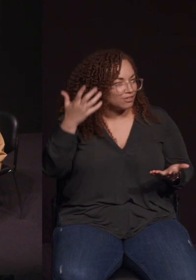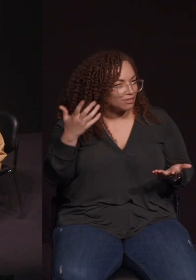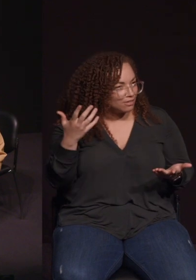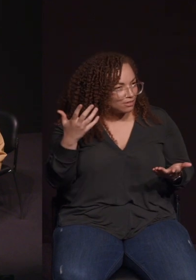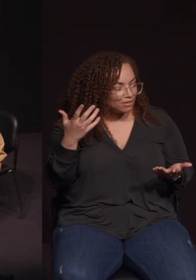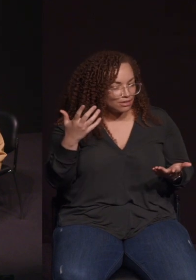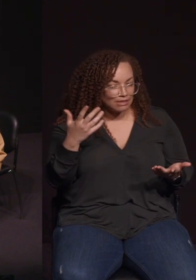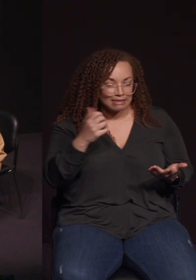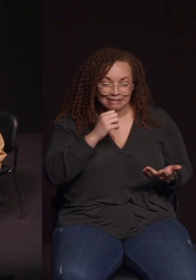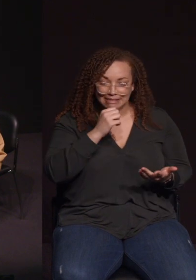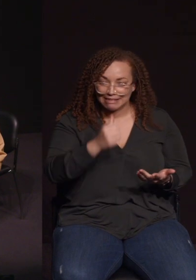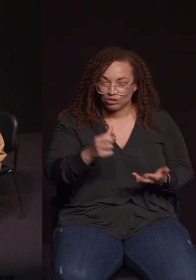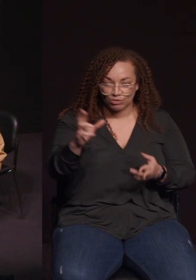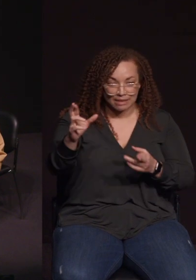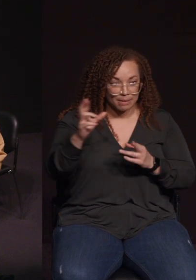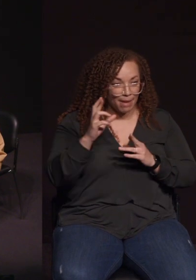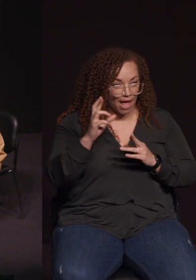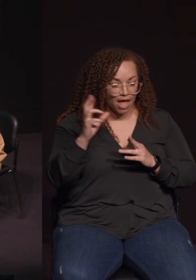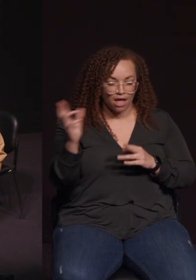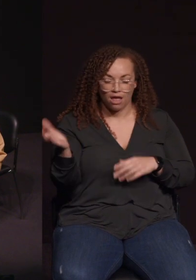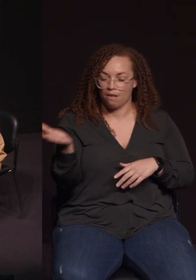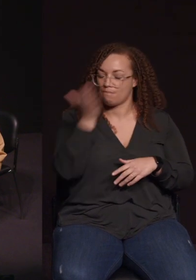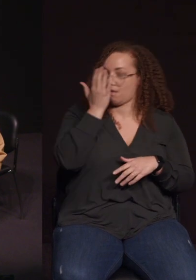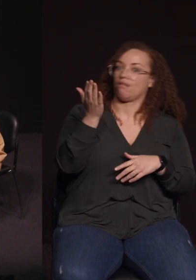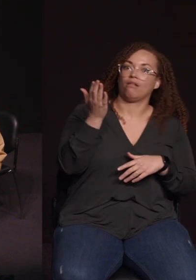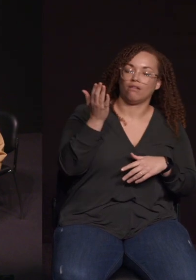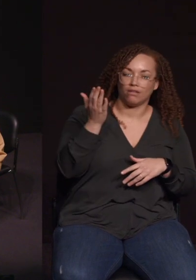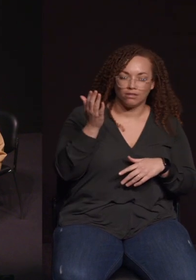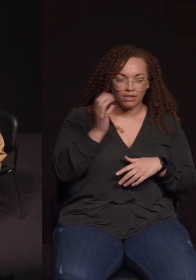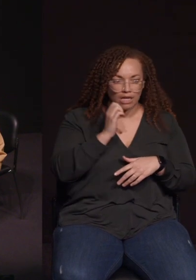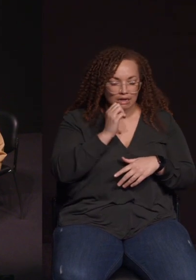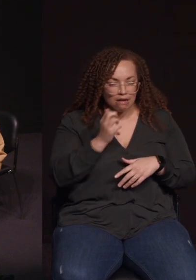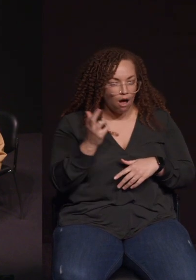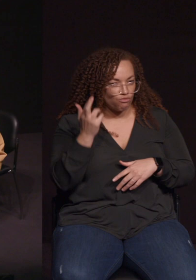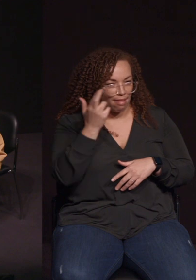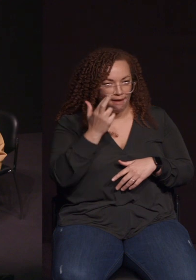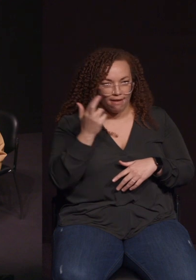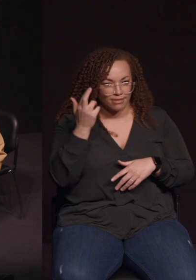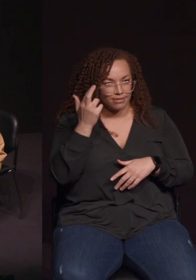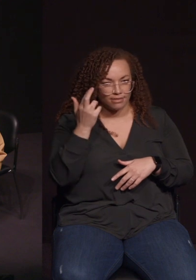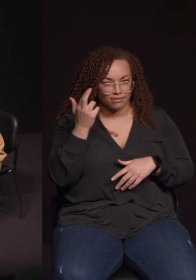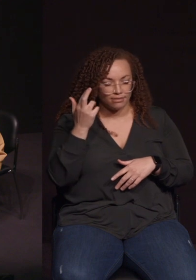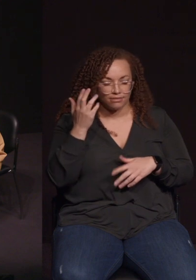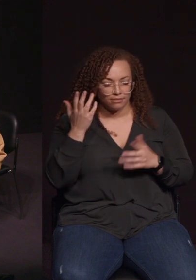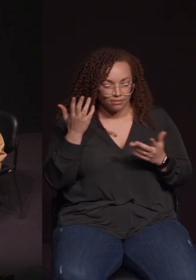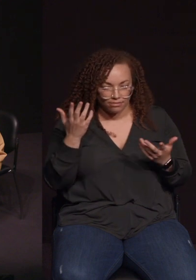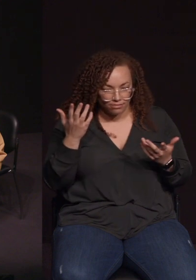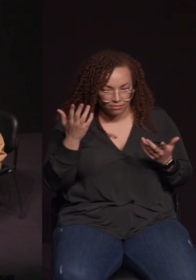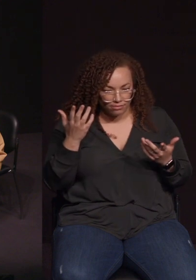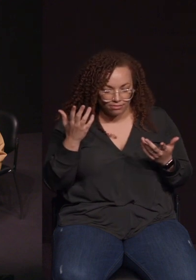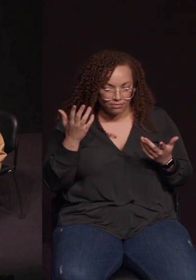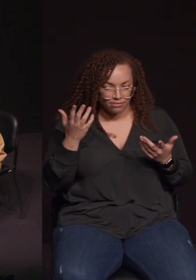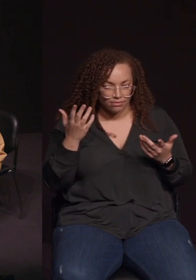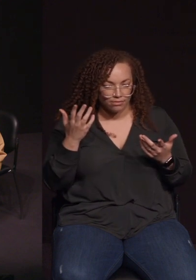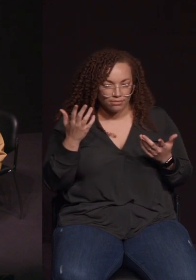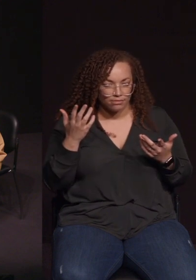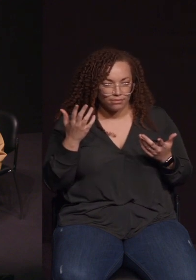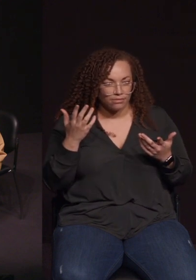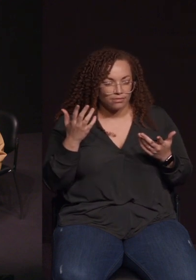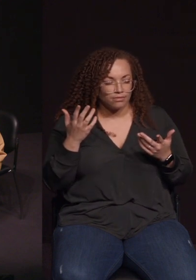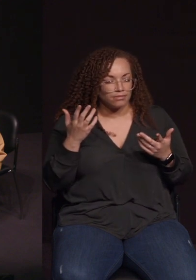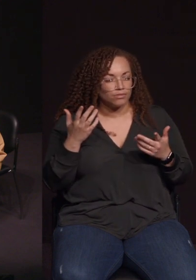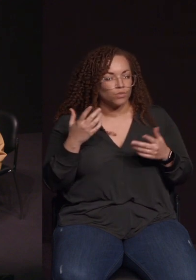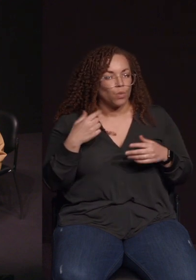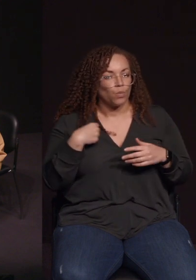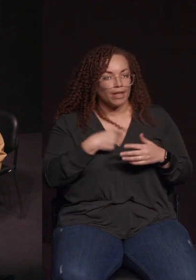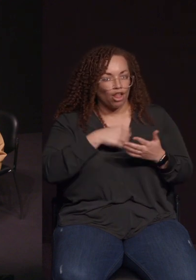was slapped in our face when we weren't ready for it. So the way we found out about it, we started trying to get domain